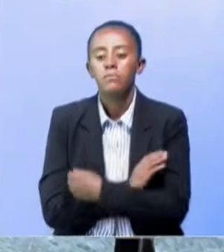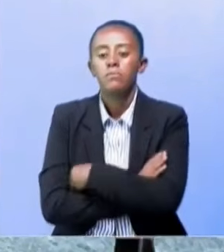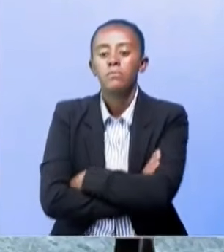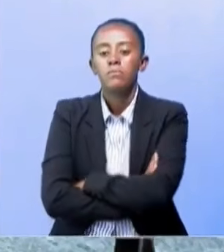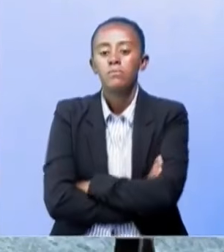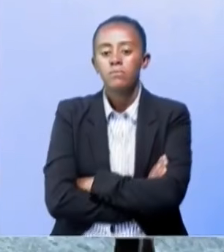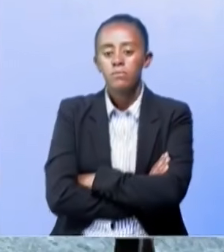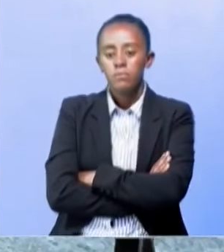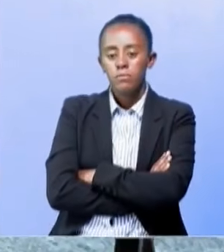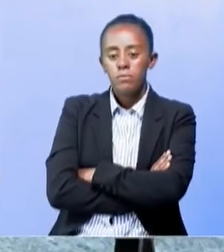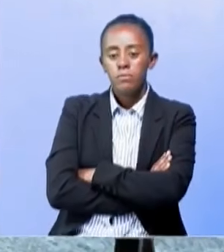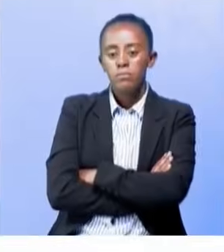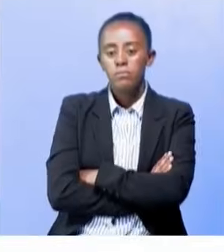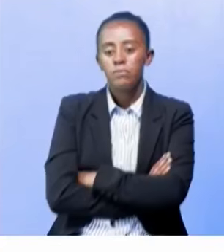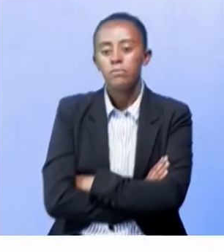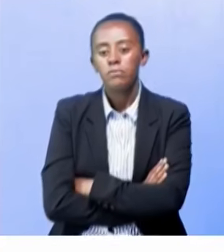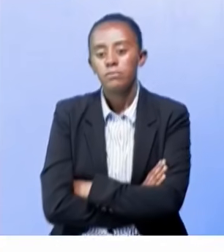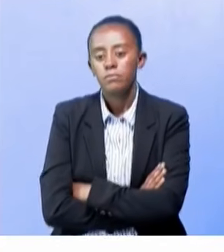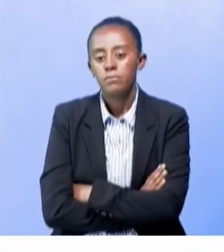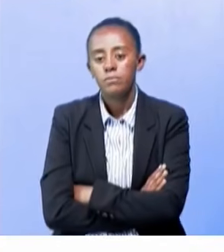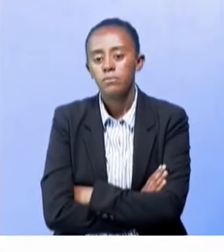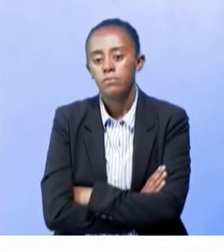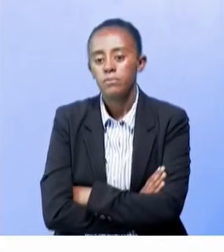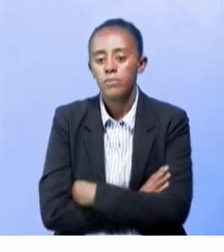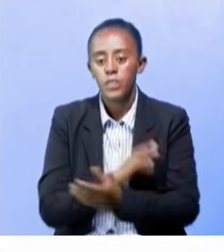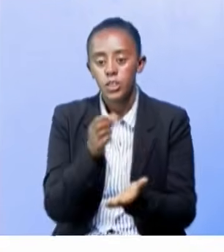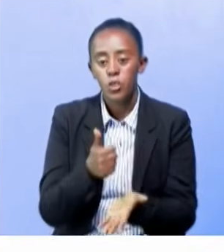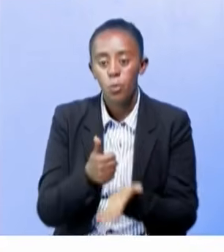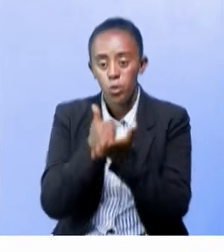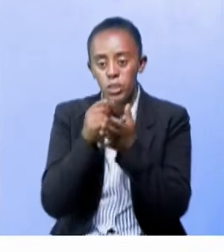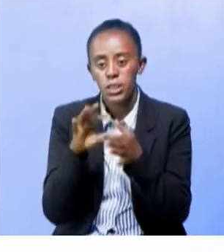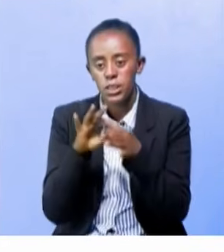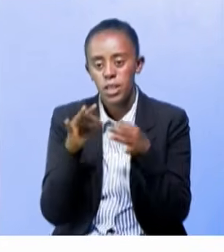here the second one is supporting sentence.